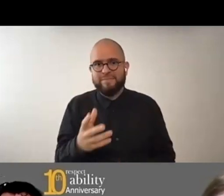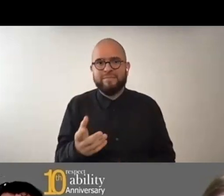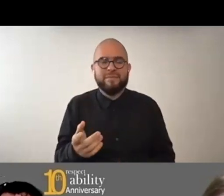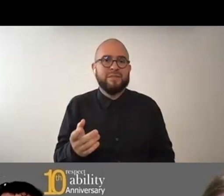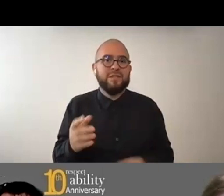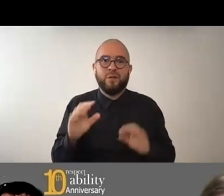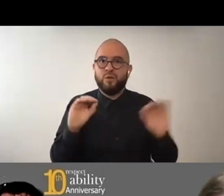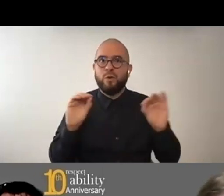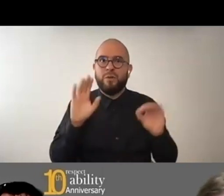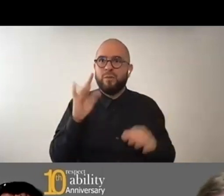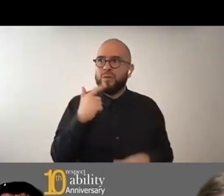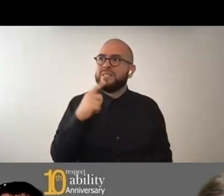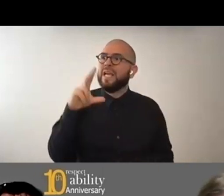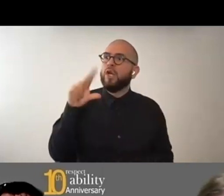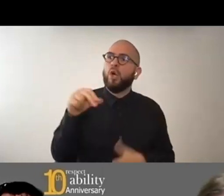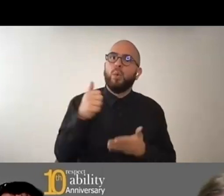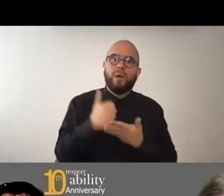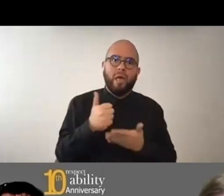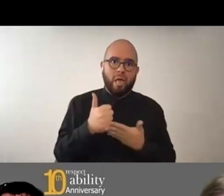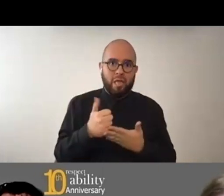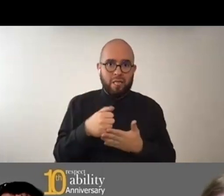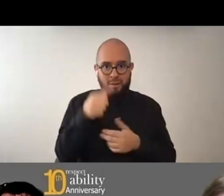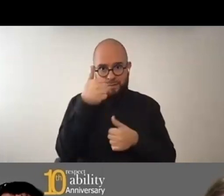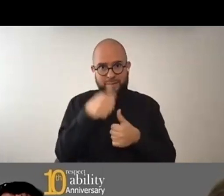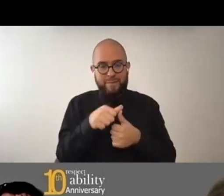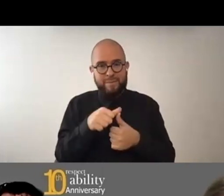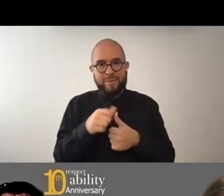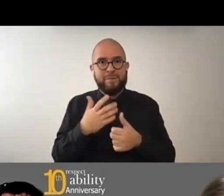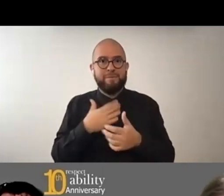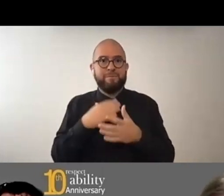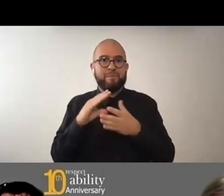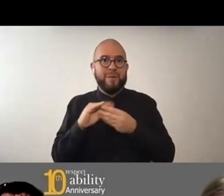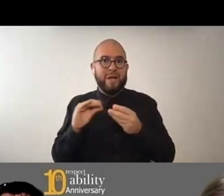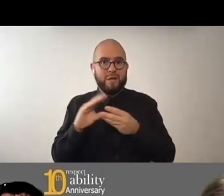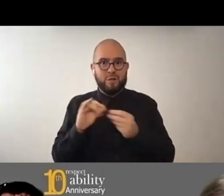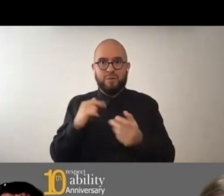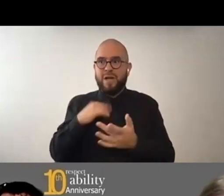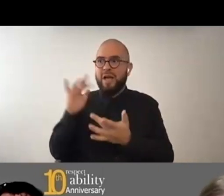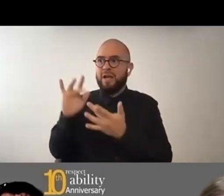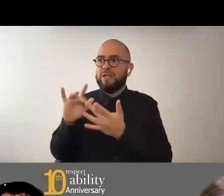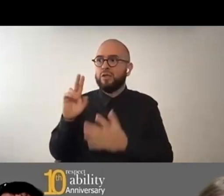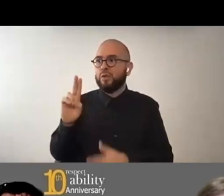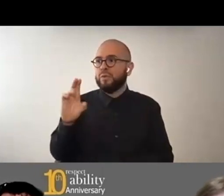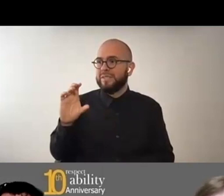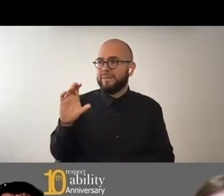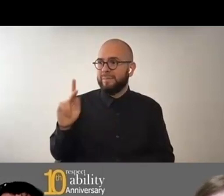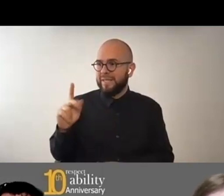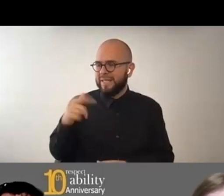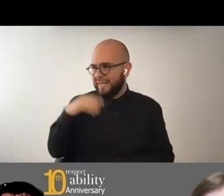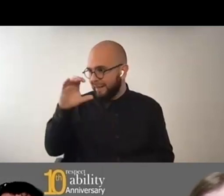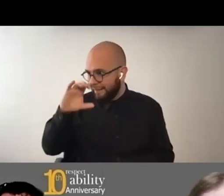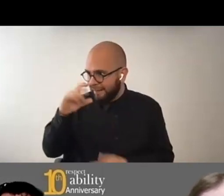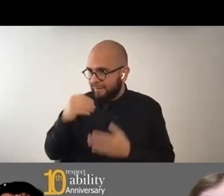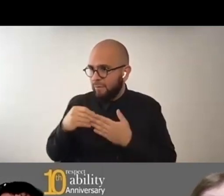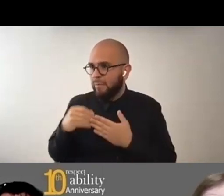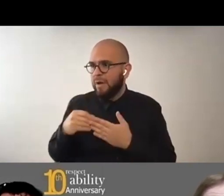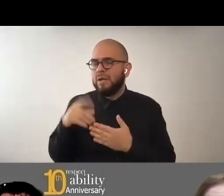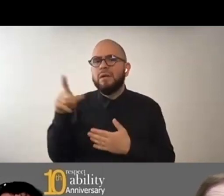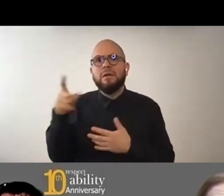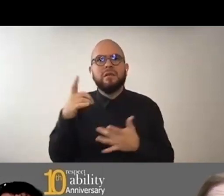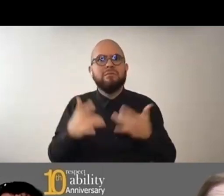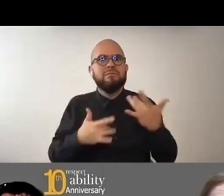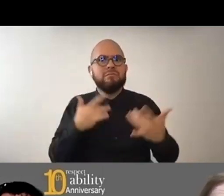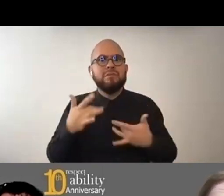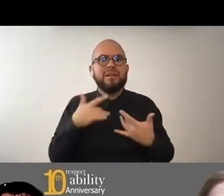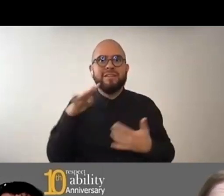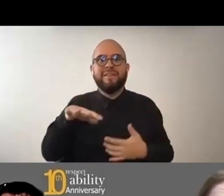Remember in my story that I contacted UCP looking for money, and they were so excited to find someone with my